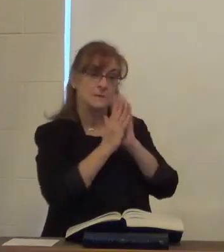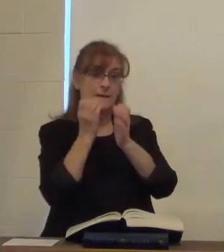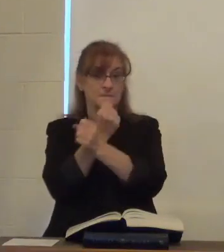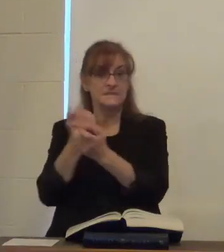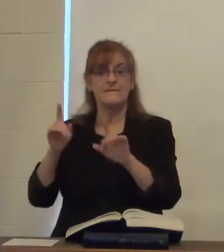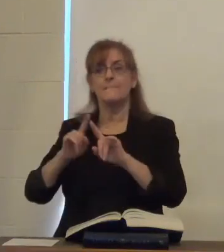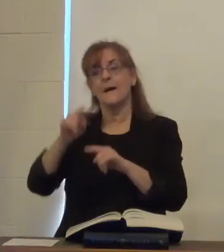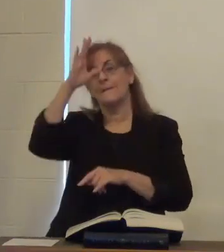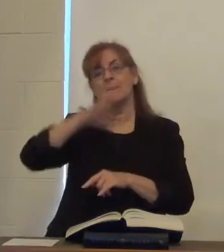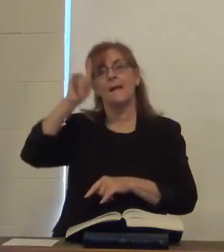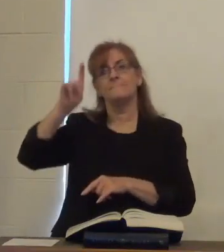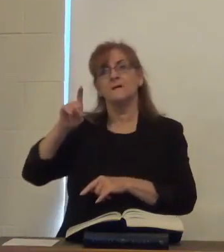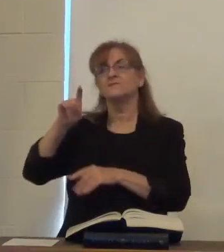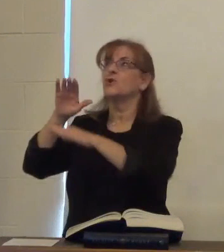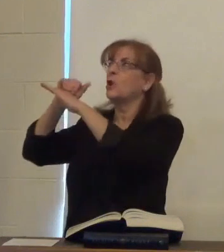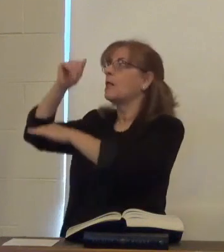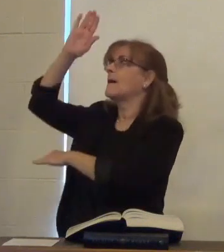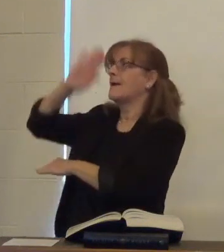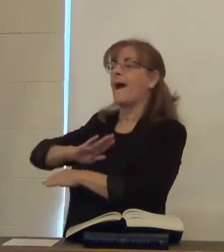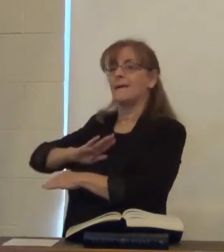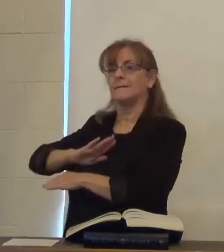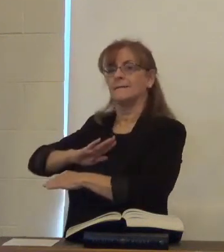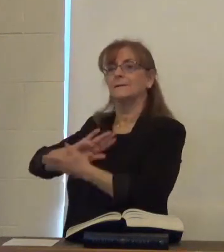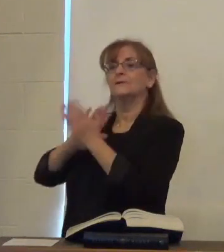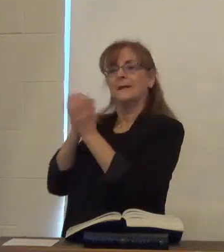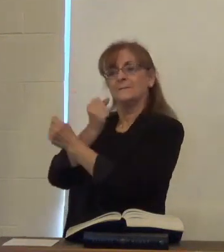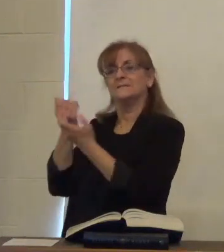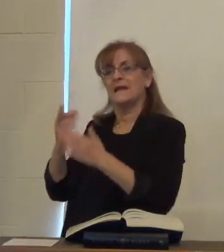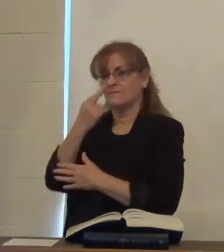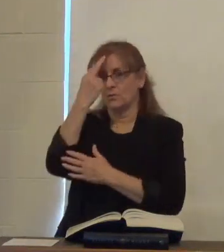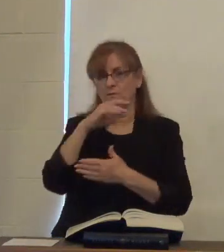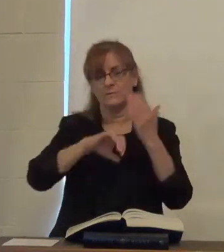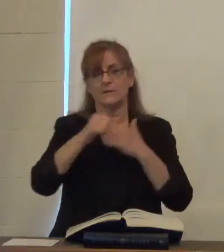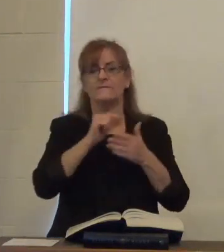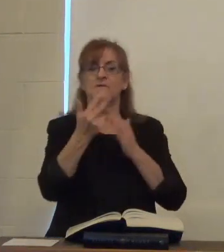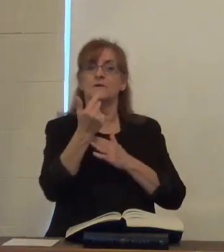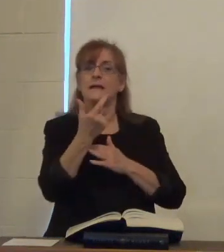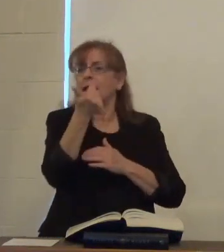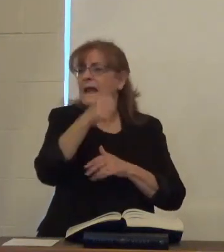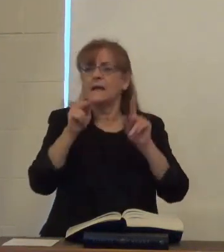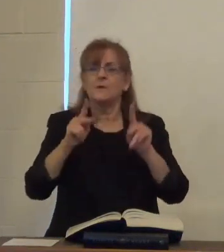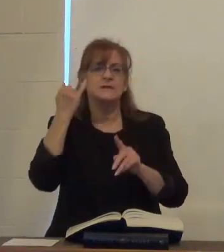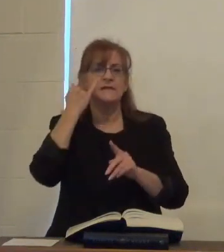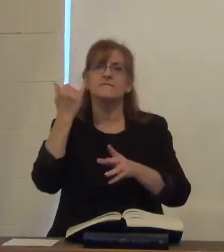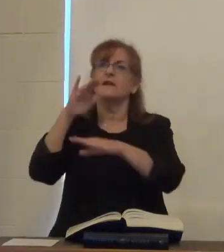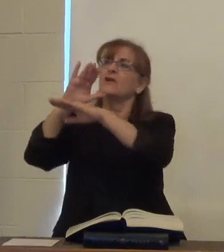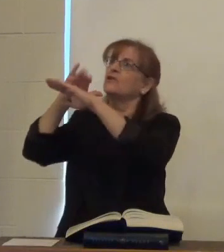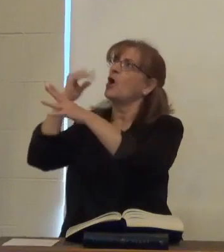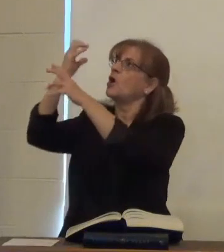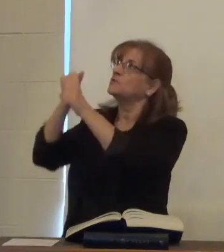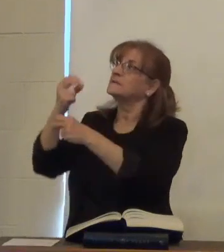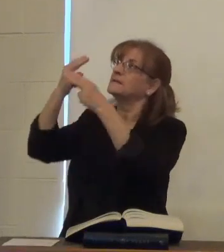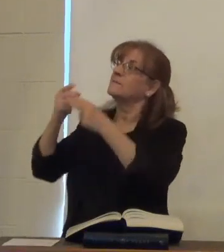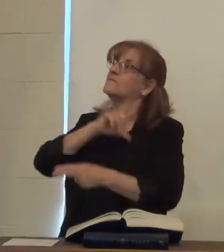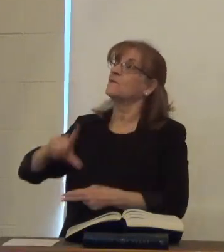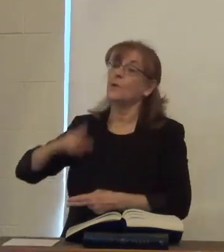Man must call on God to be saved as well. Romans 10:13, for whosoever shall call upon the name of the Lord shall